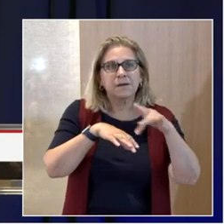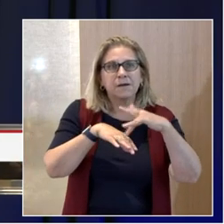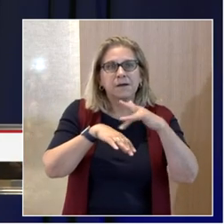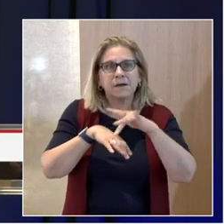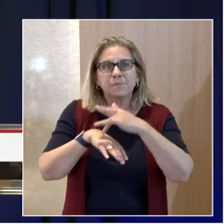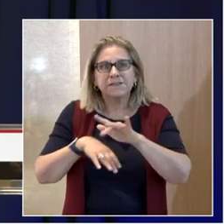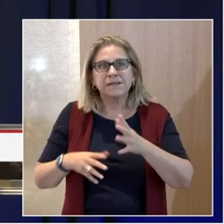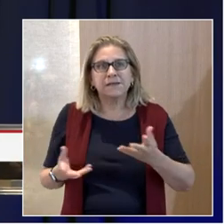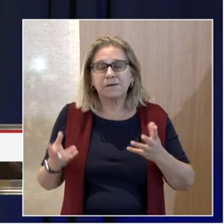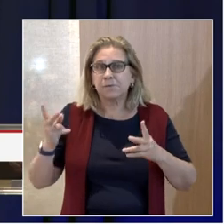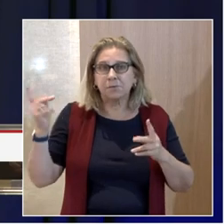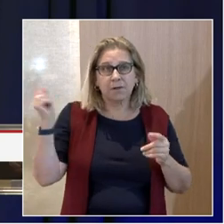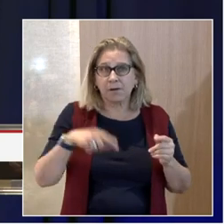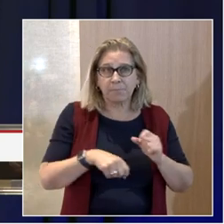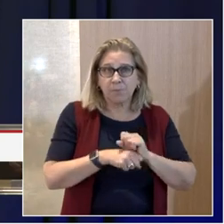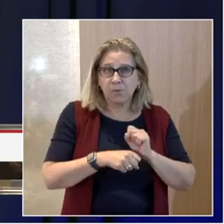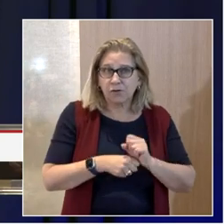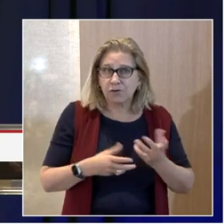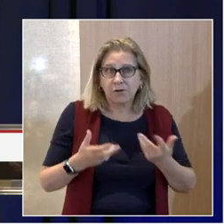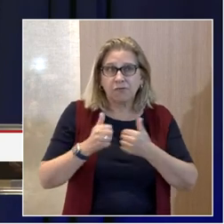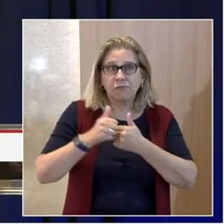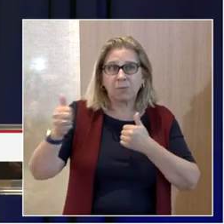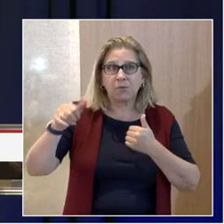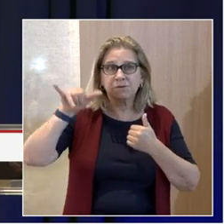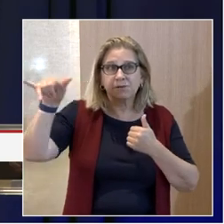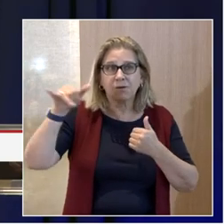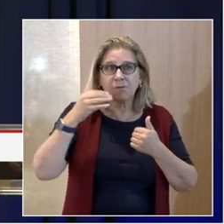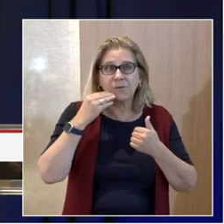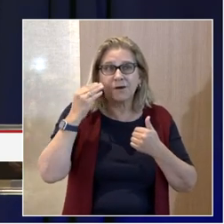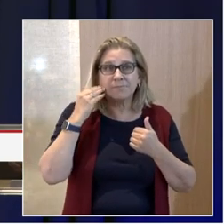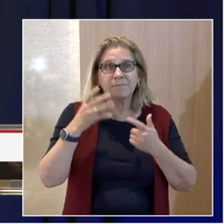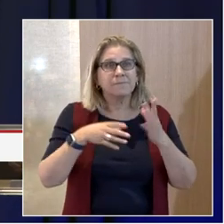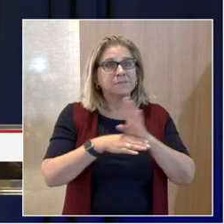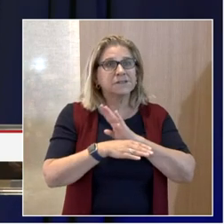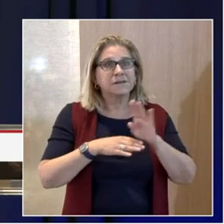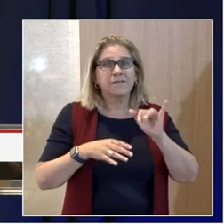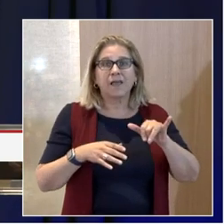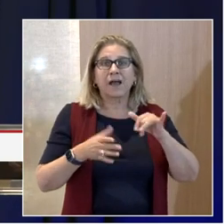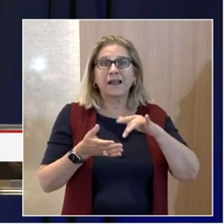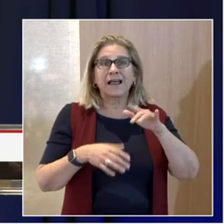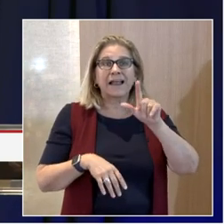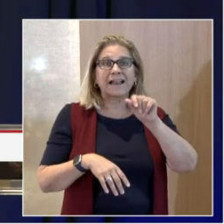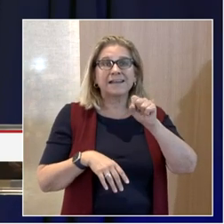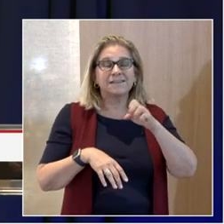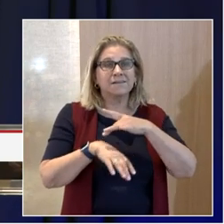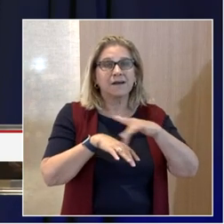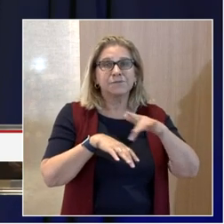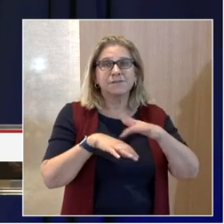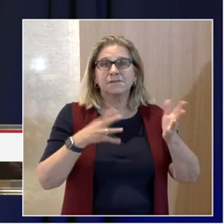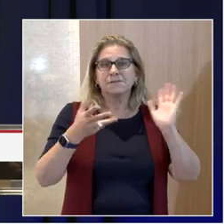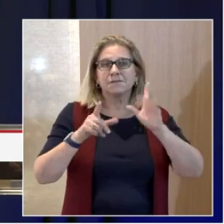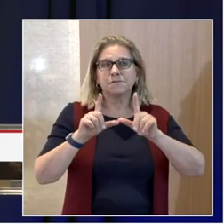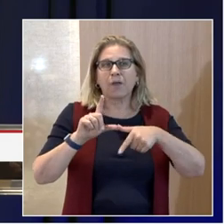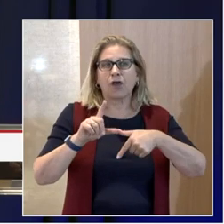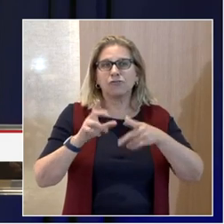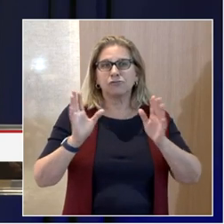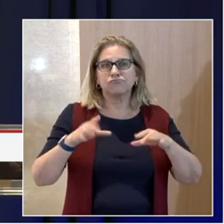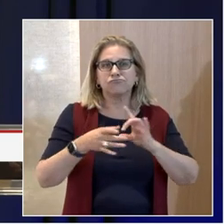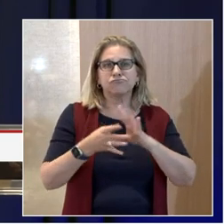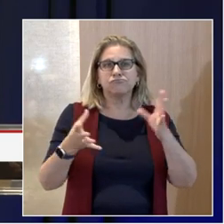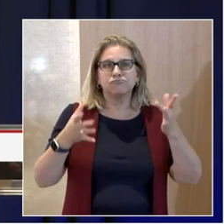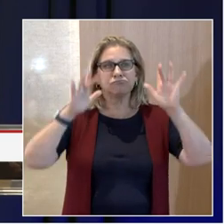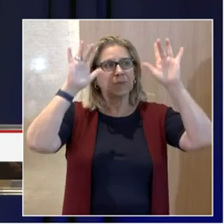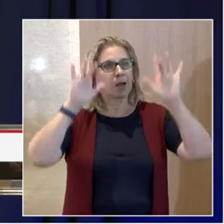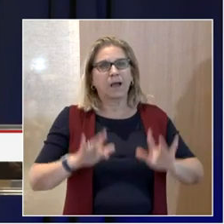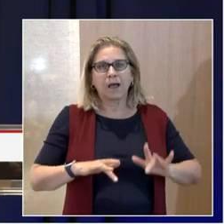and employers not renewing their leases as much as we would like to see. We have serious public safety